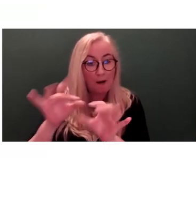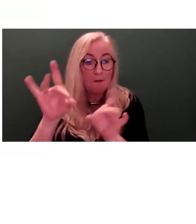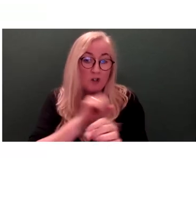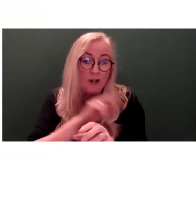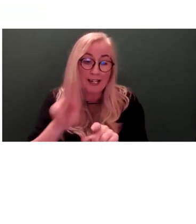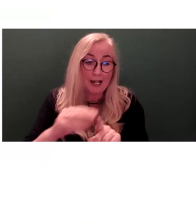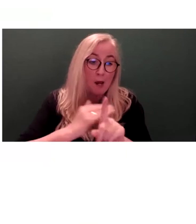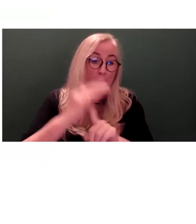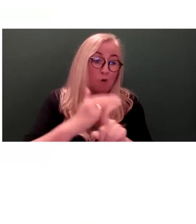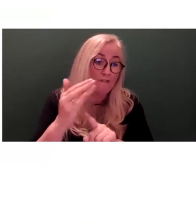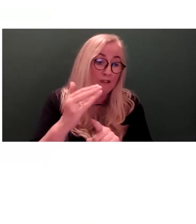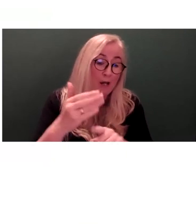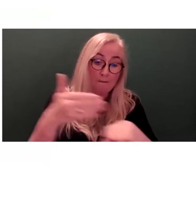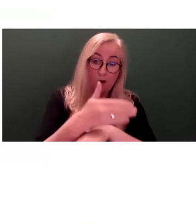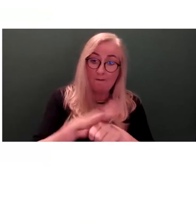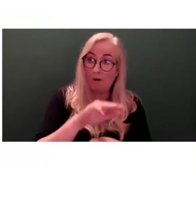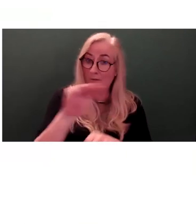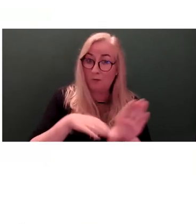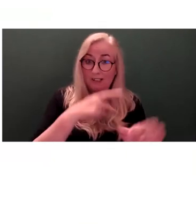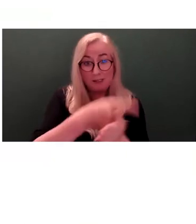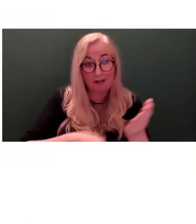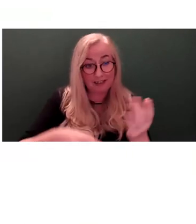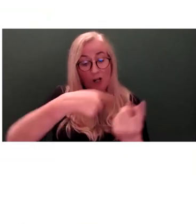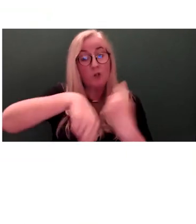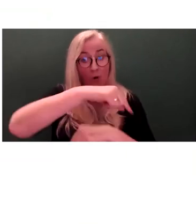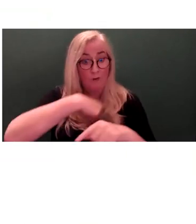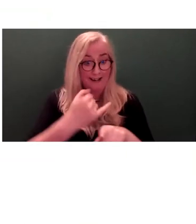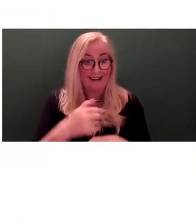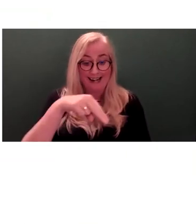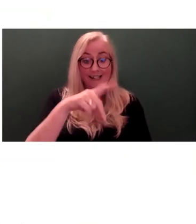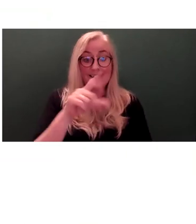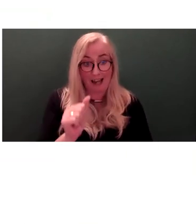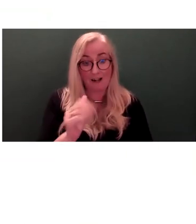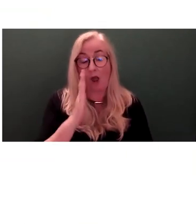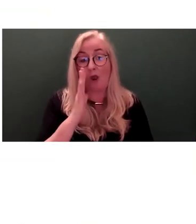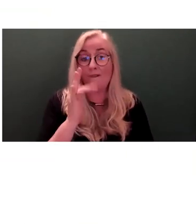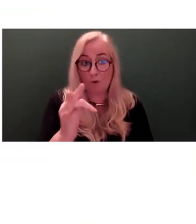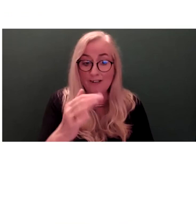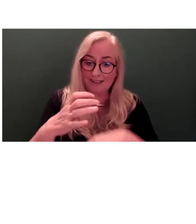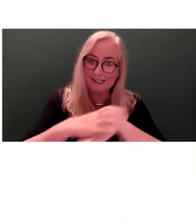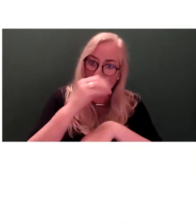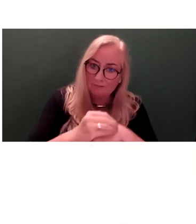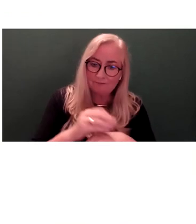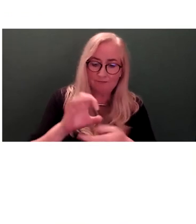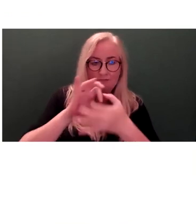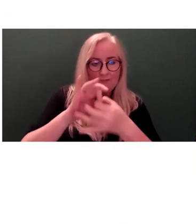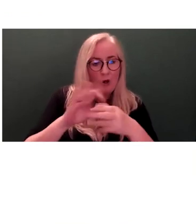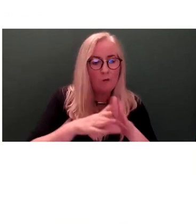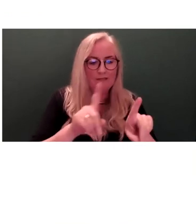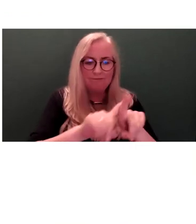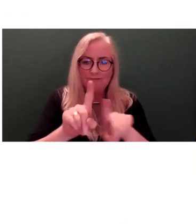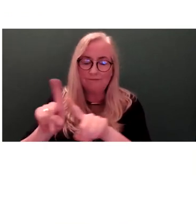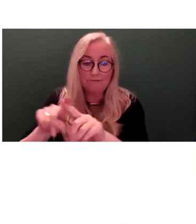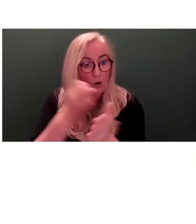employment outcomes for persons with disabilities. And we in the NDA are looking forward to our continued engagement with all the relevant